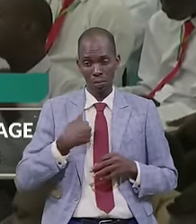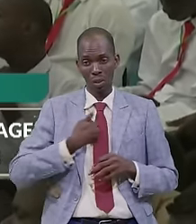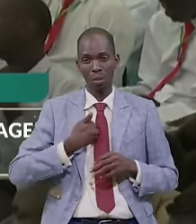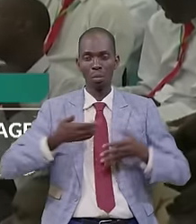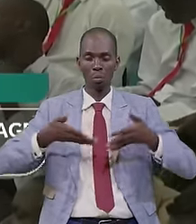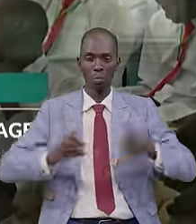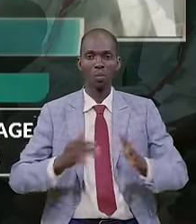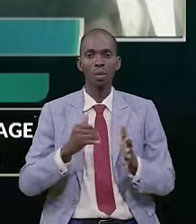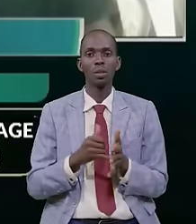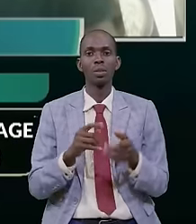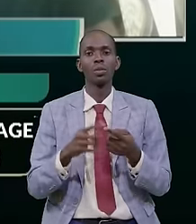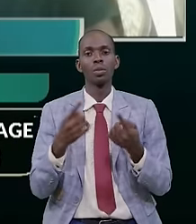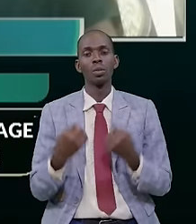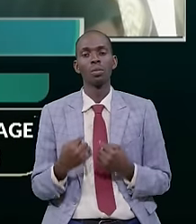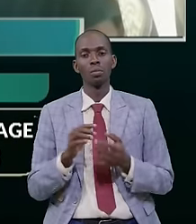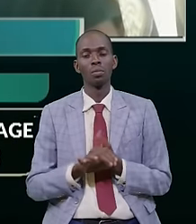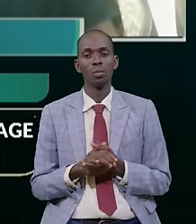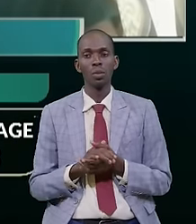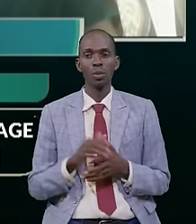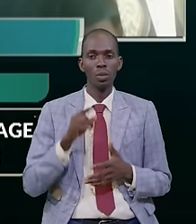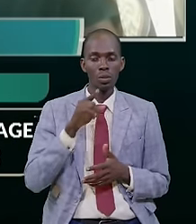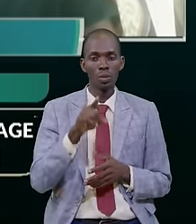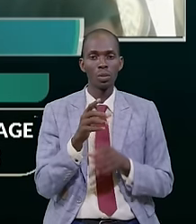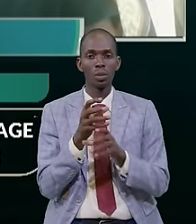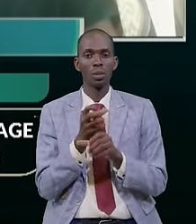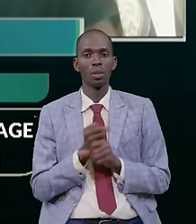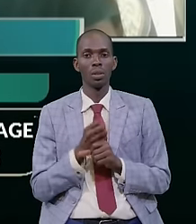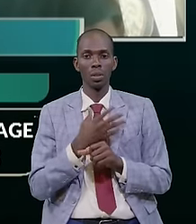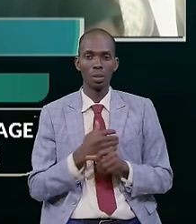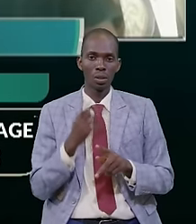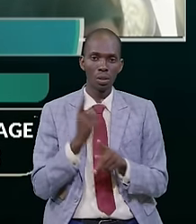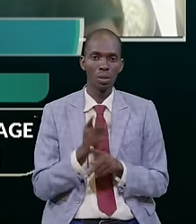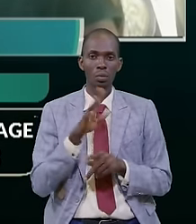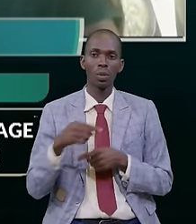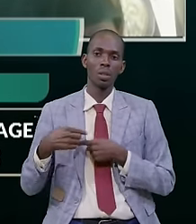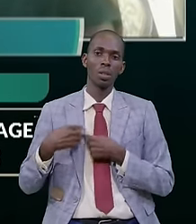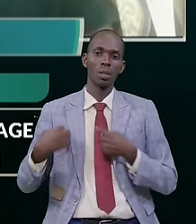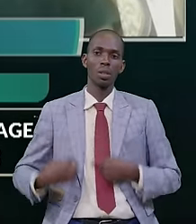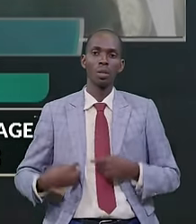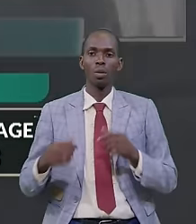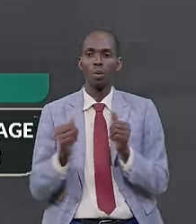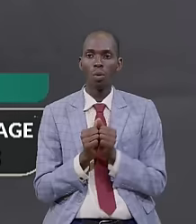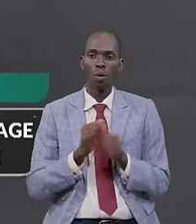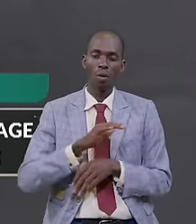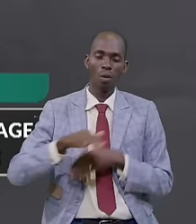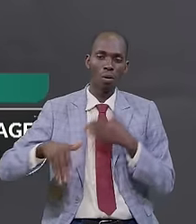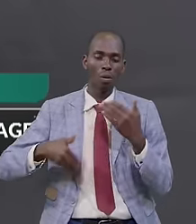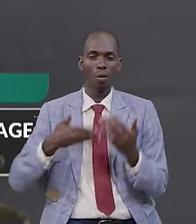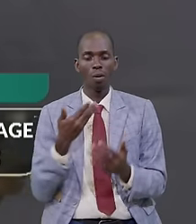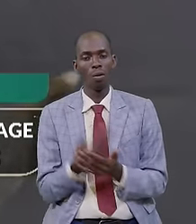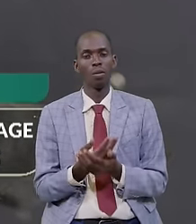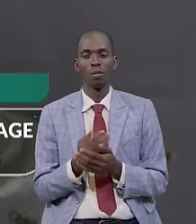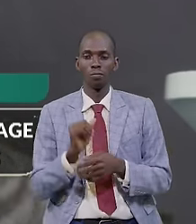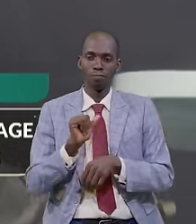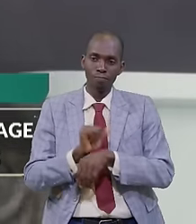it. You guard, you keep your heart with all diligence. A kind of